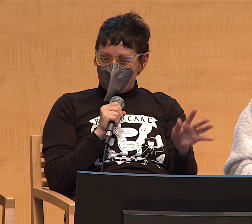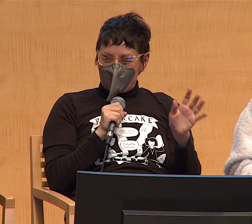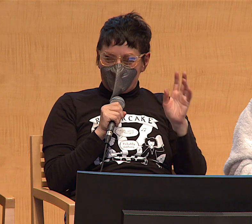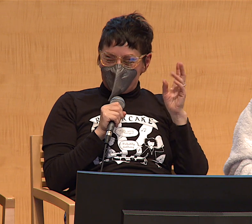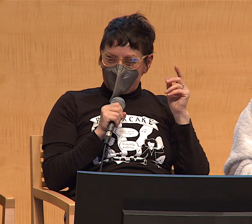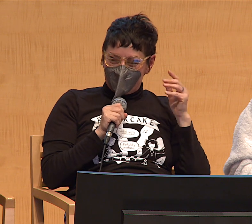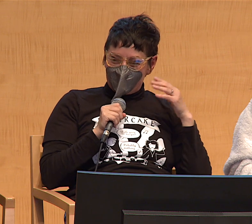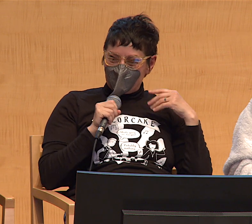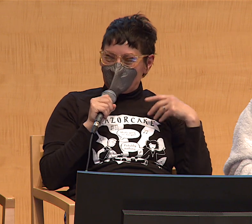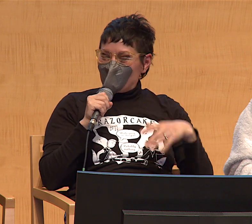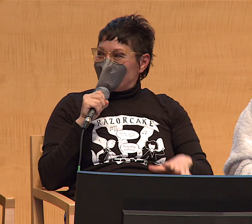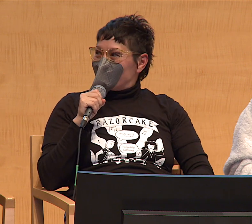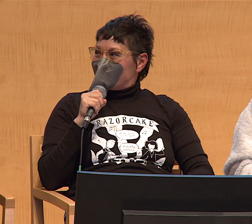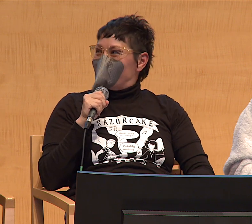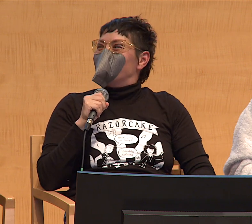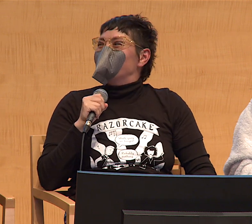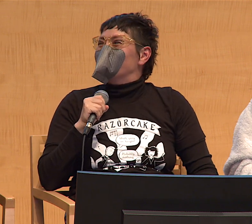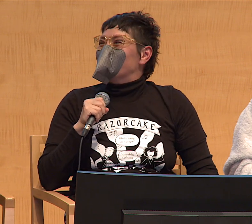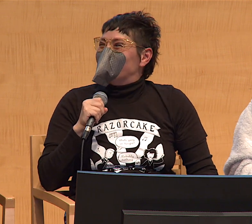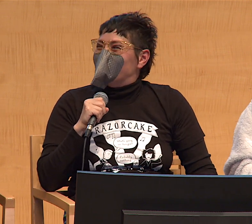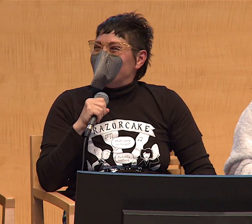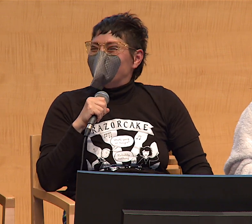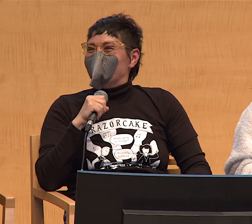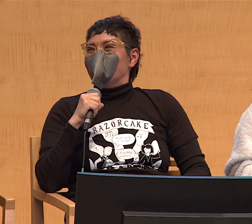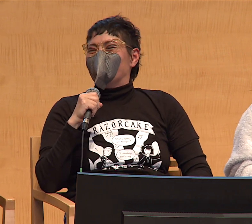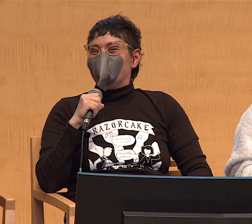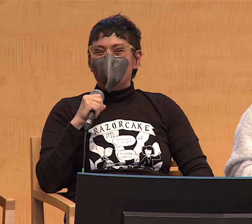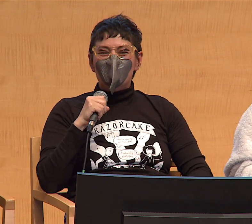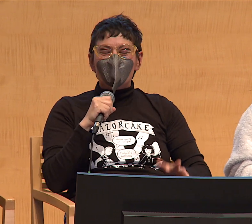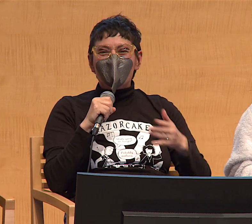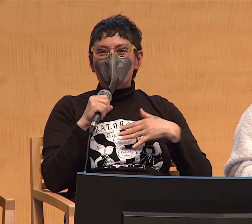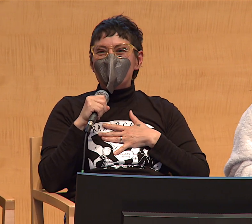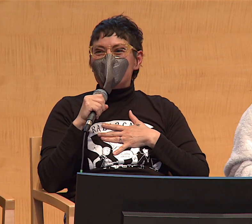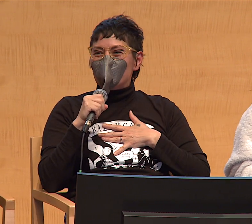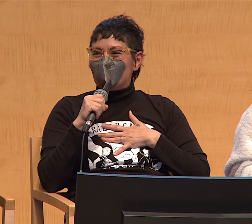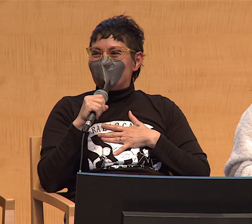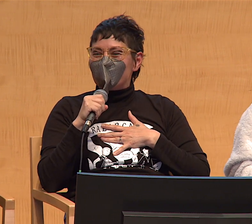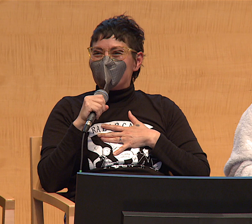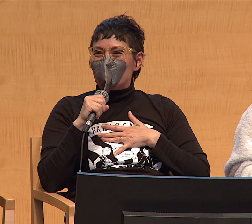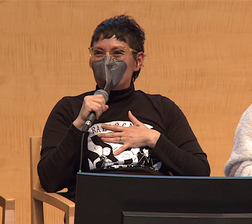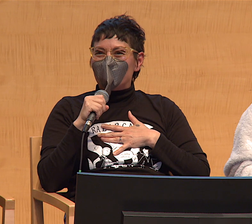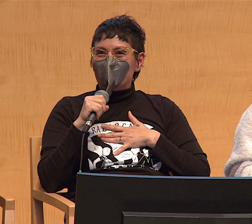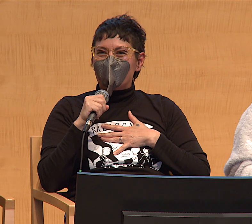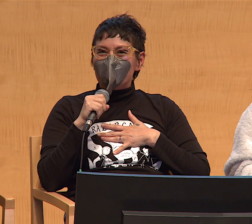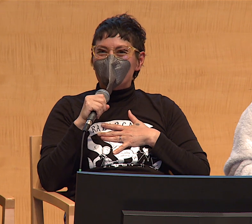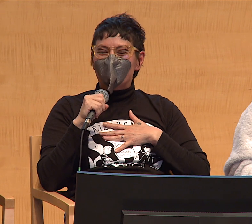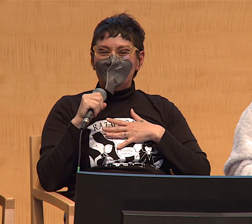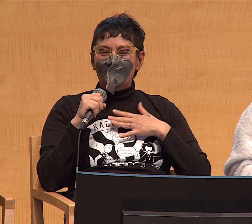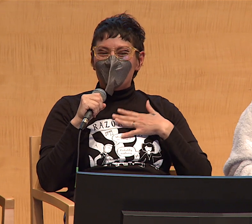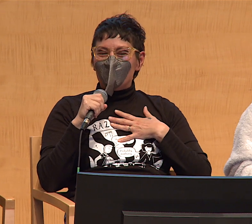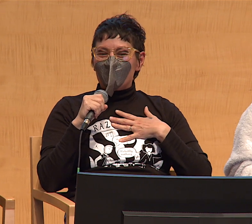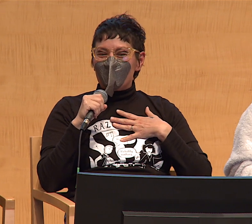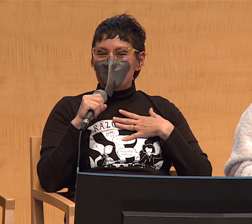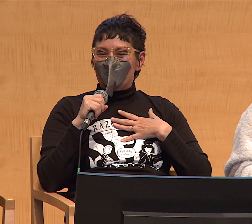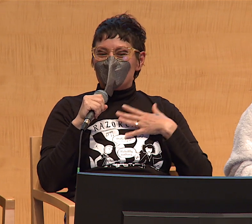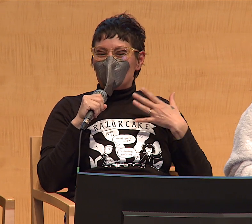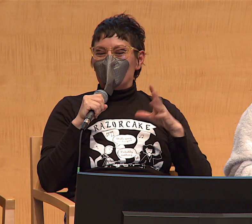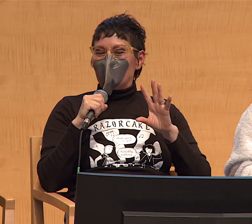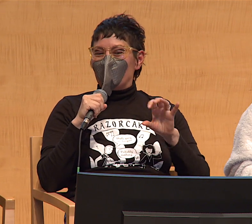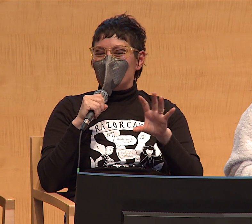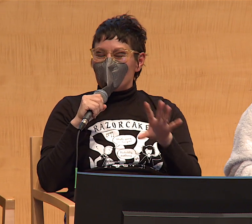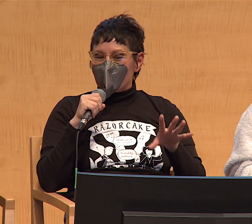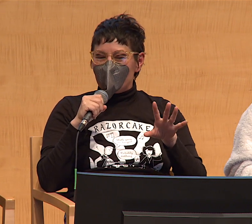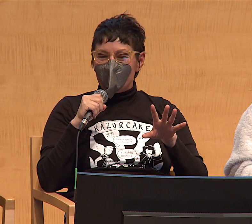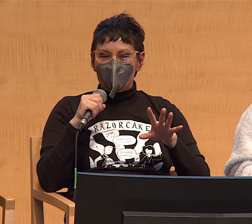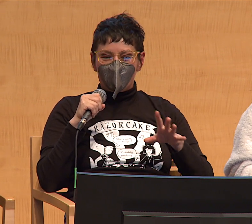for the story, but this is really embarrassing. But, like, my sexuality is so weird. Like, I feel like I'm not